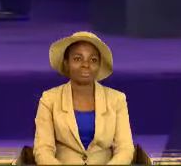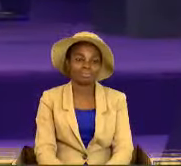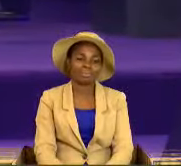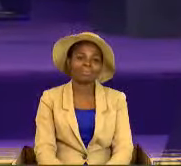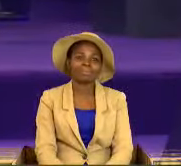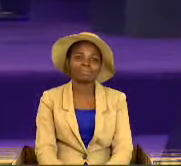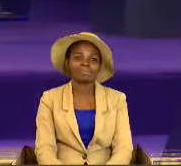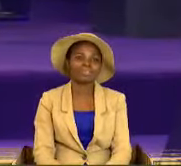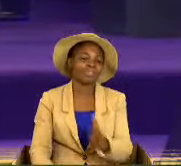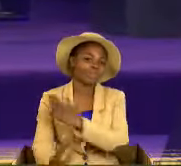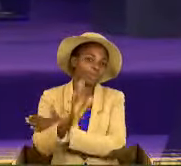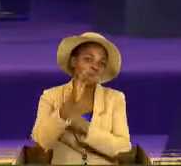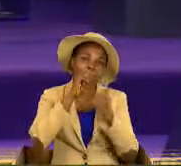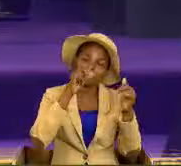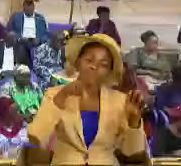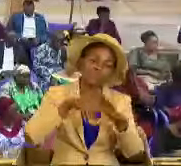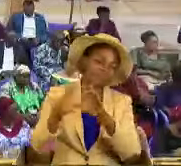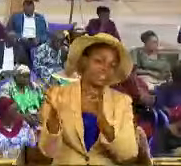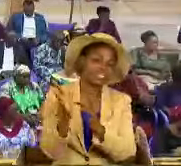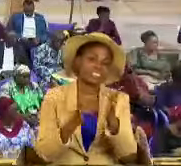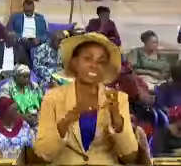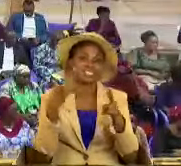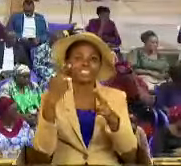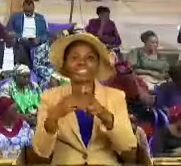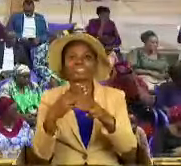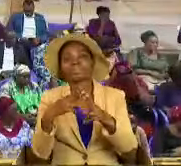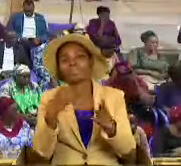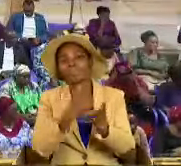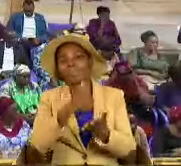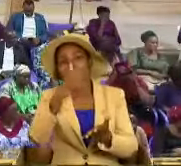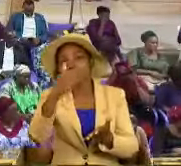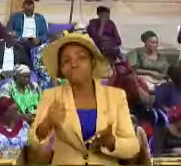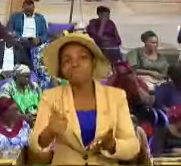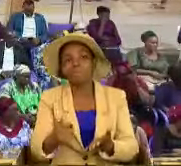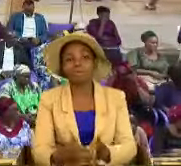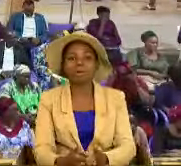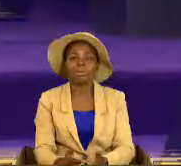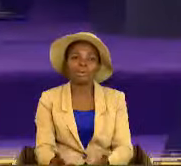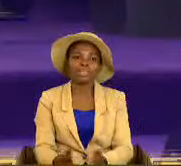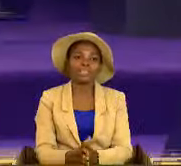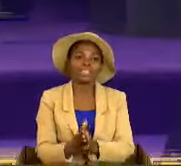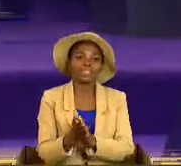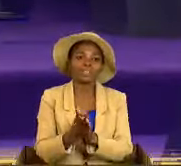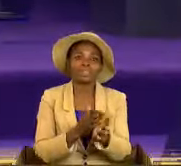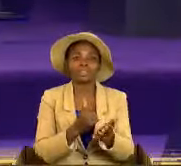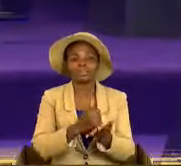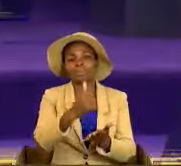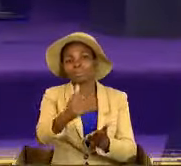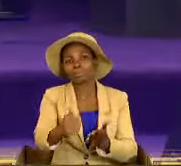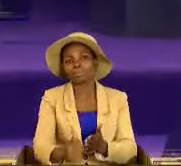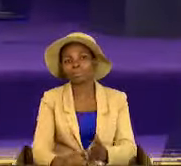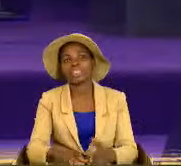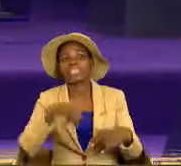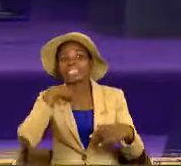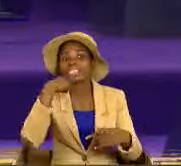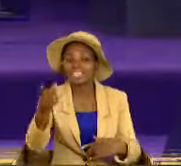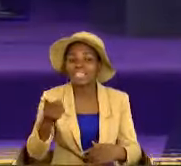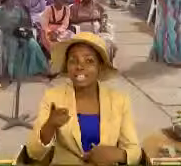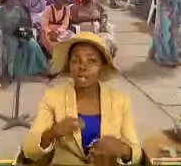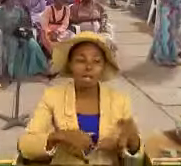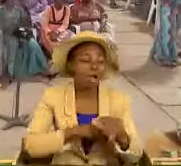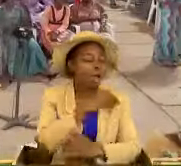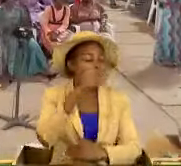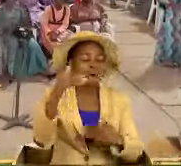we comply in Jesus mighty name can you close your eyes say all